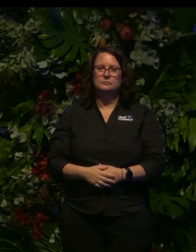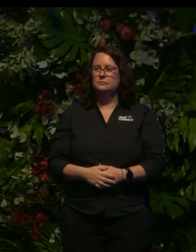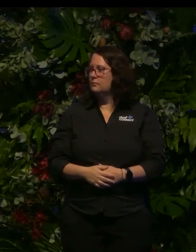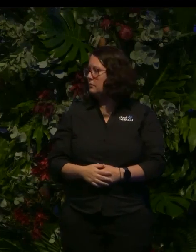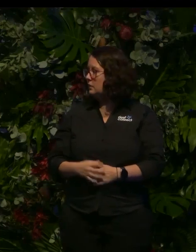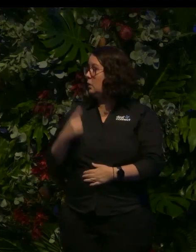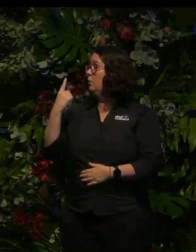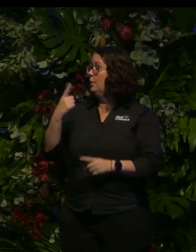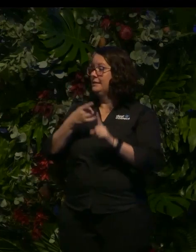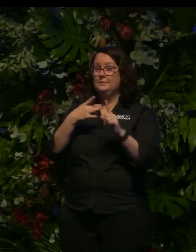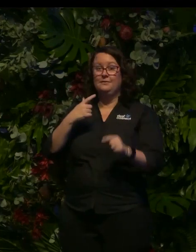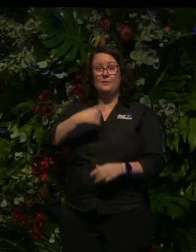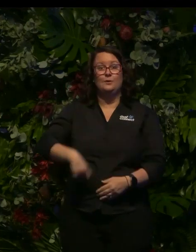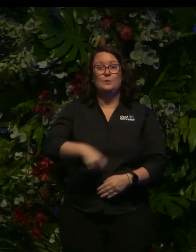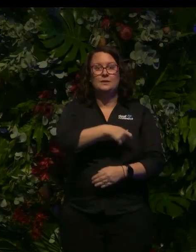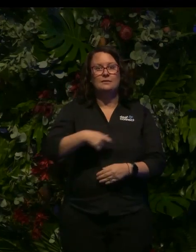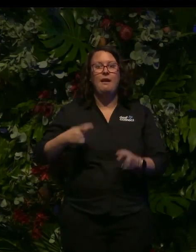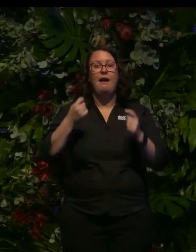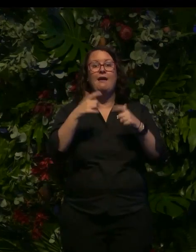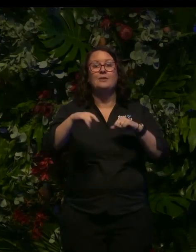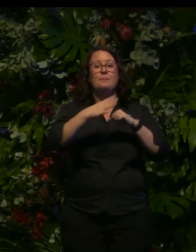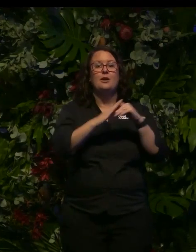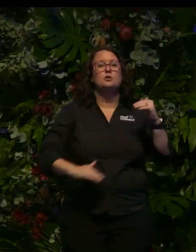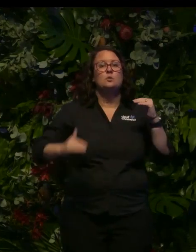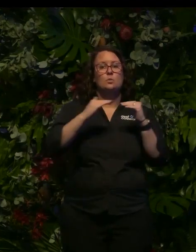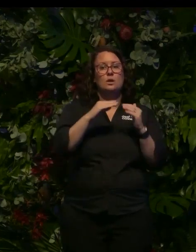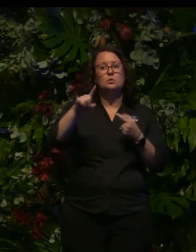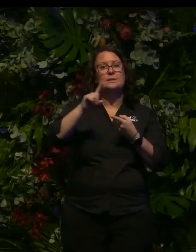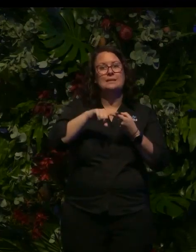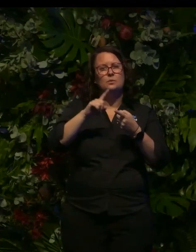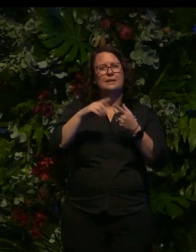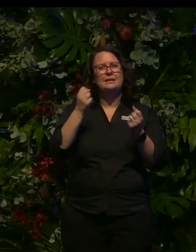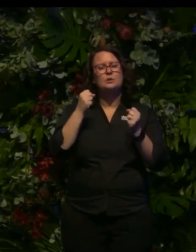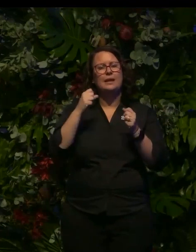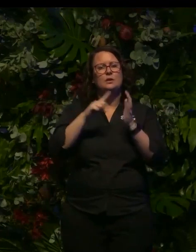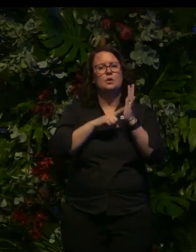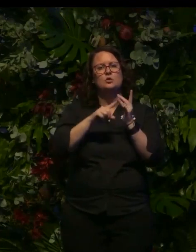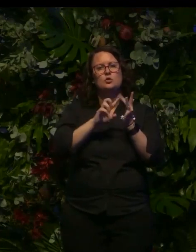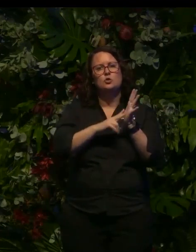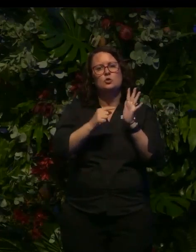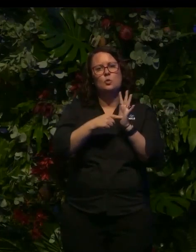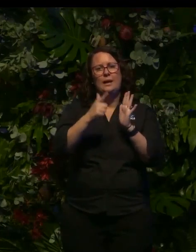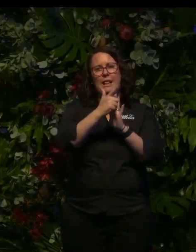There's one for Switzerland, Maria. Even after marriage equality, did you need to obtain joint legal custody?